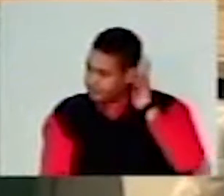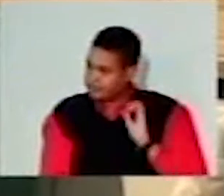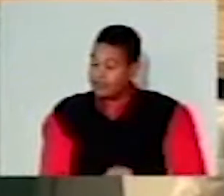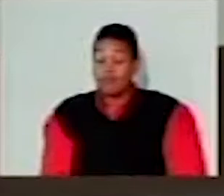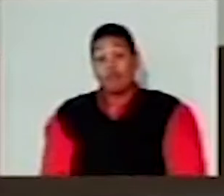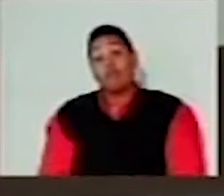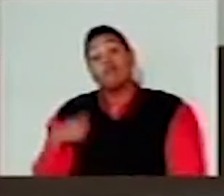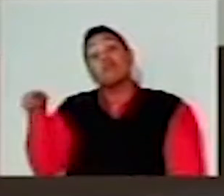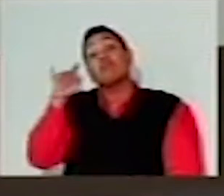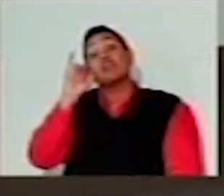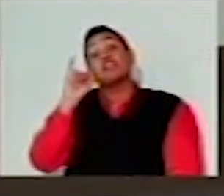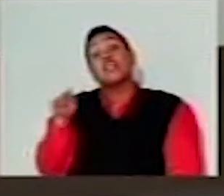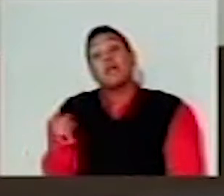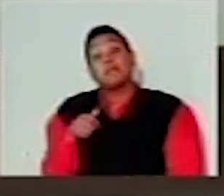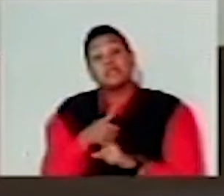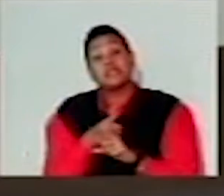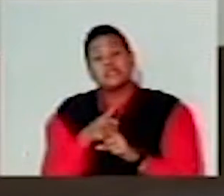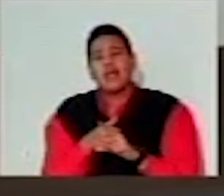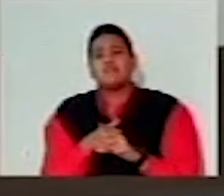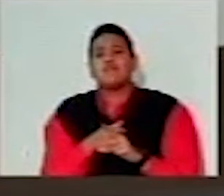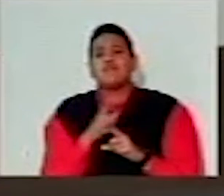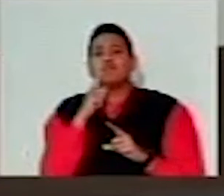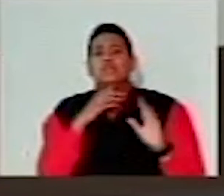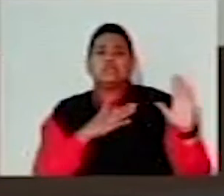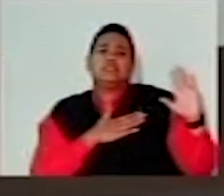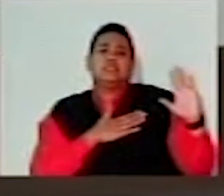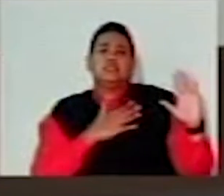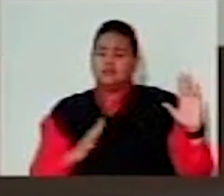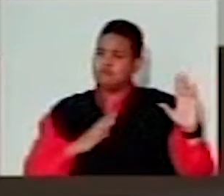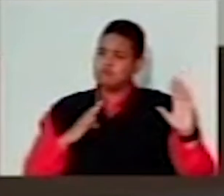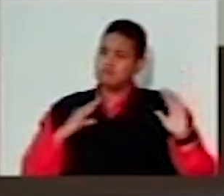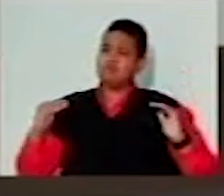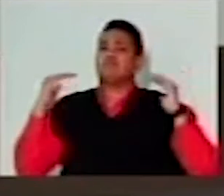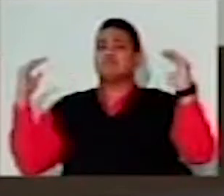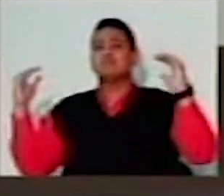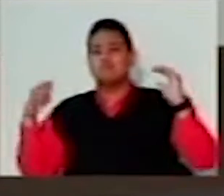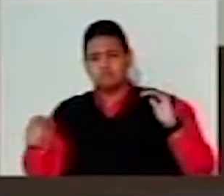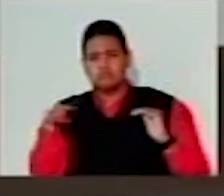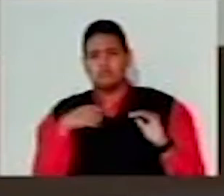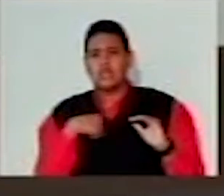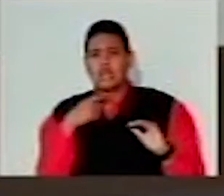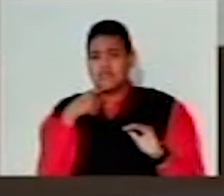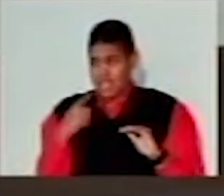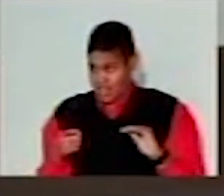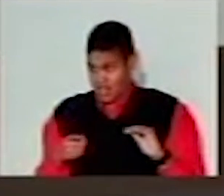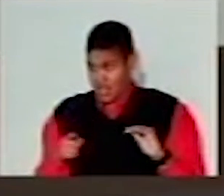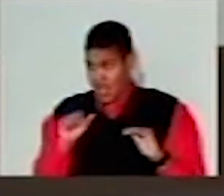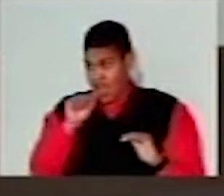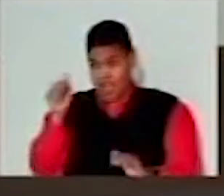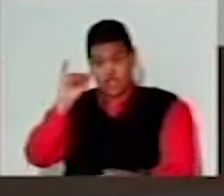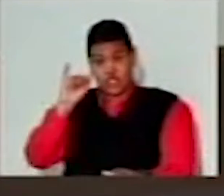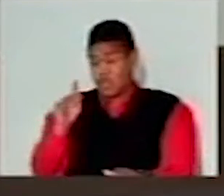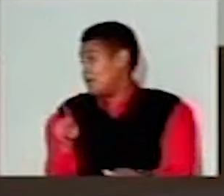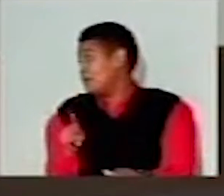These, Mr. Speaker, are upright citizens, because I have said if any